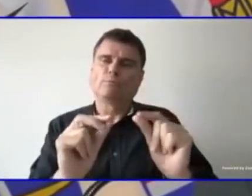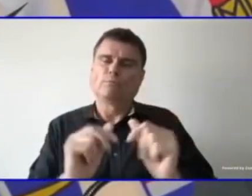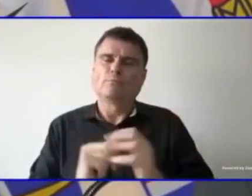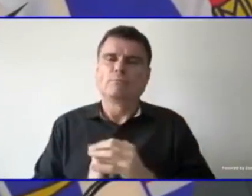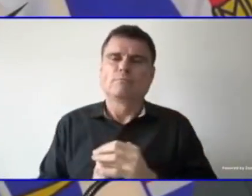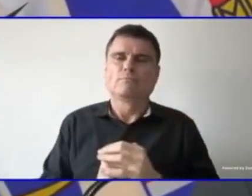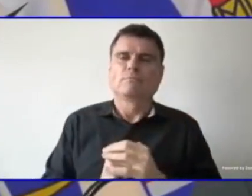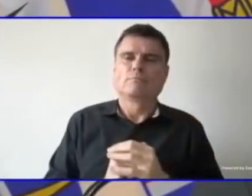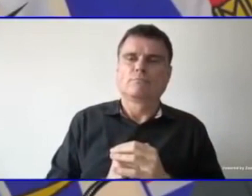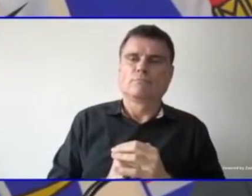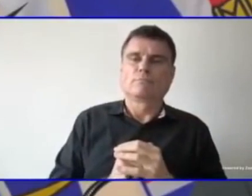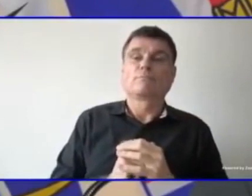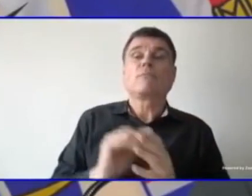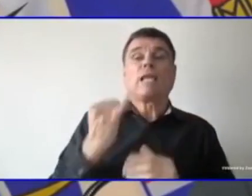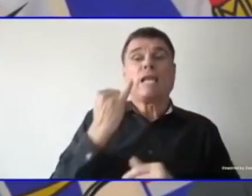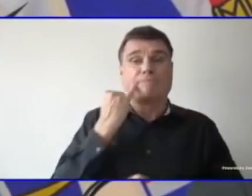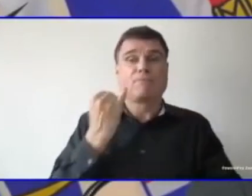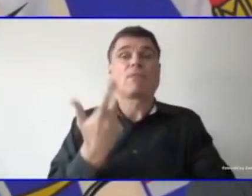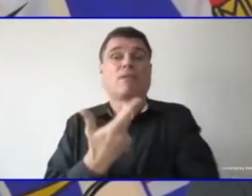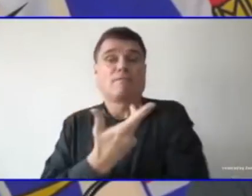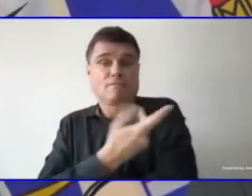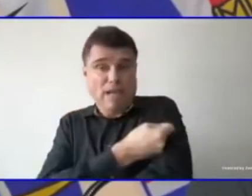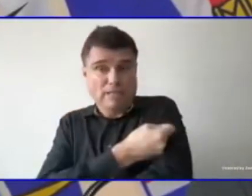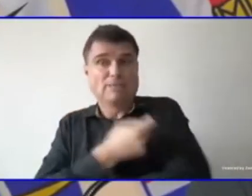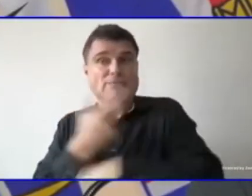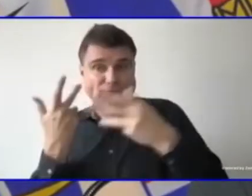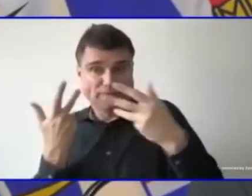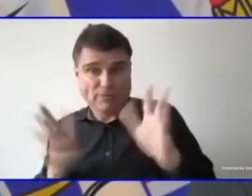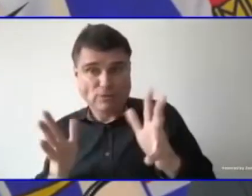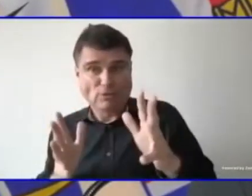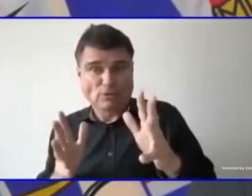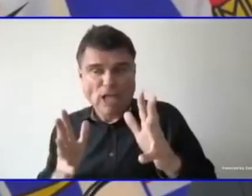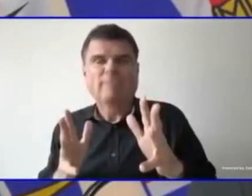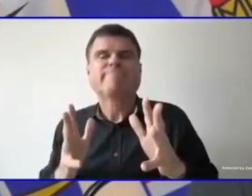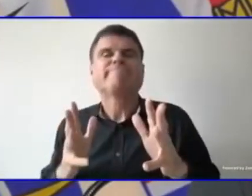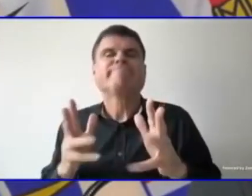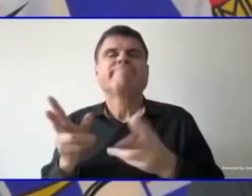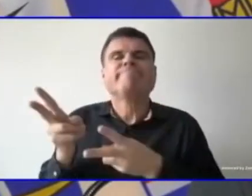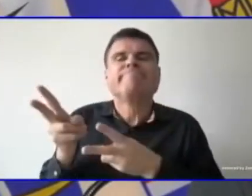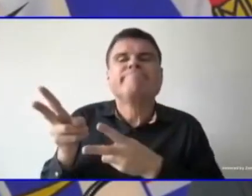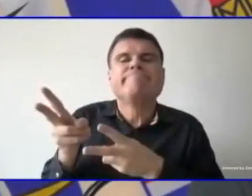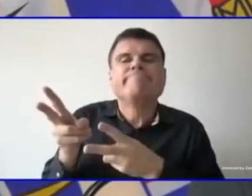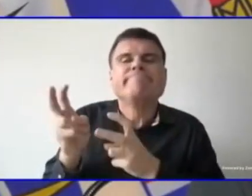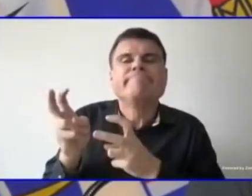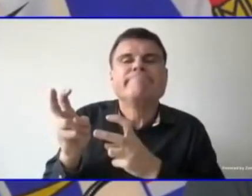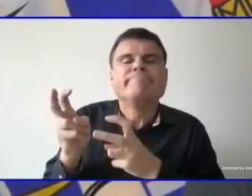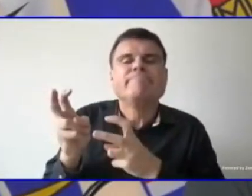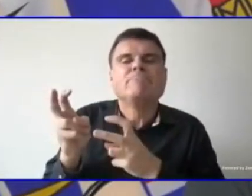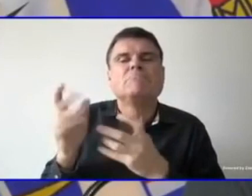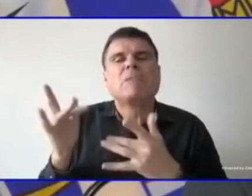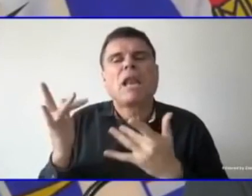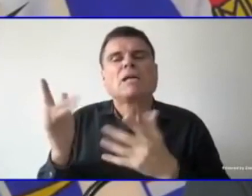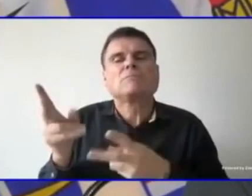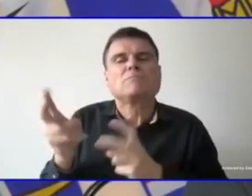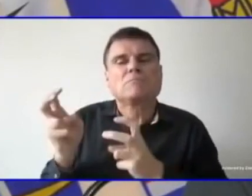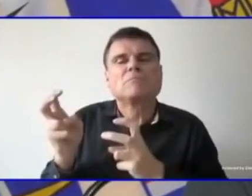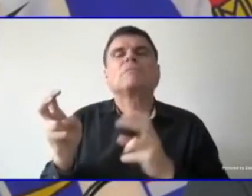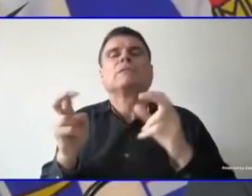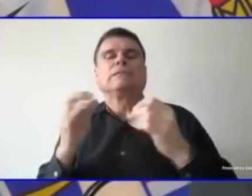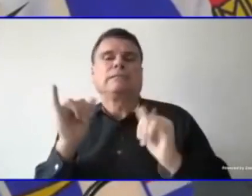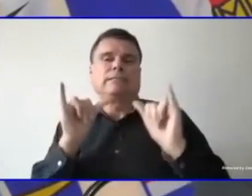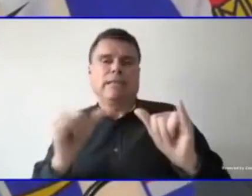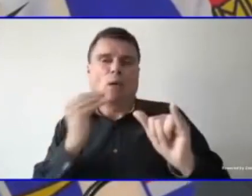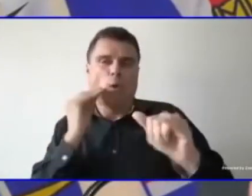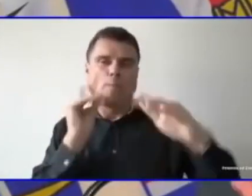you should assume you are positive, stay home, and stay away from others for 7 days. If you are not fully